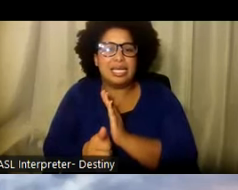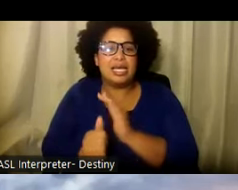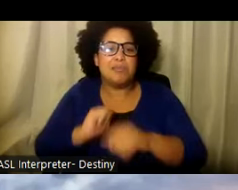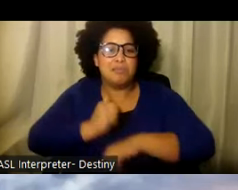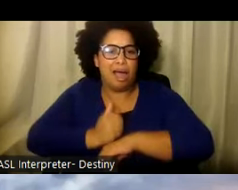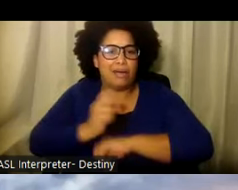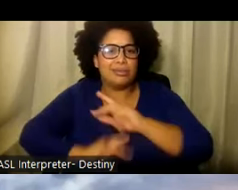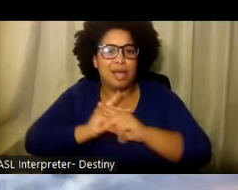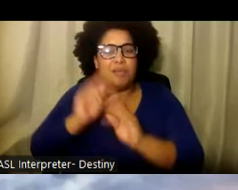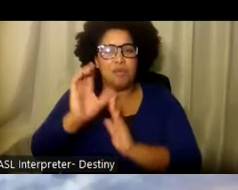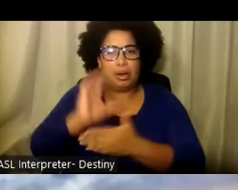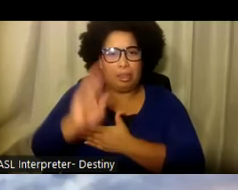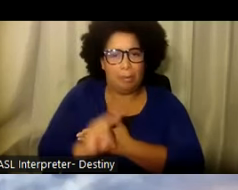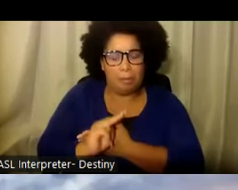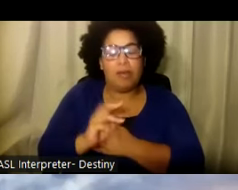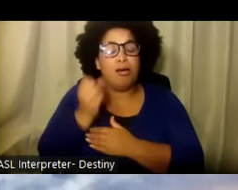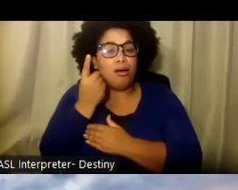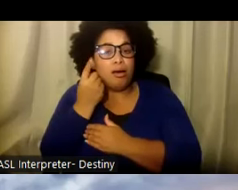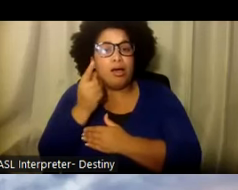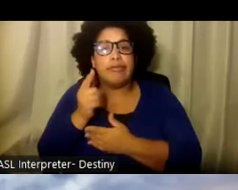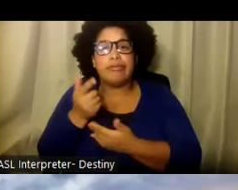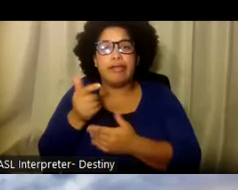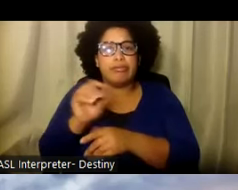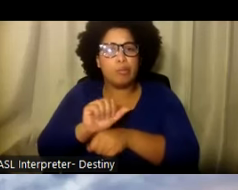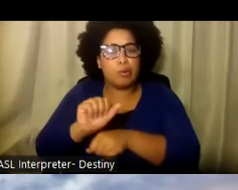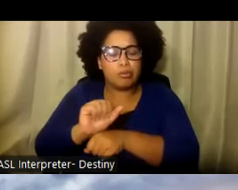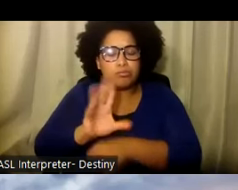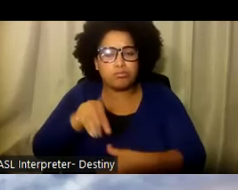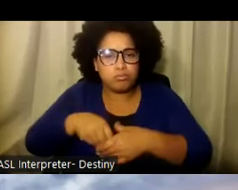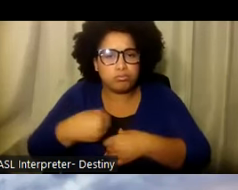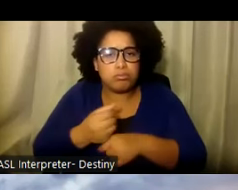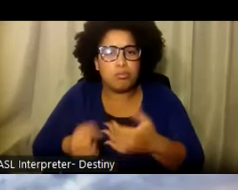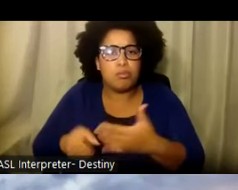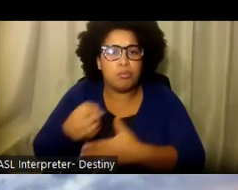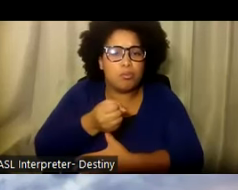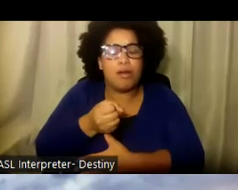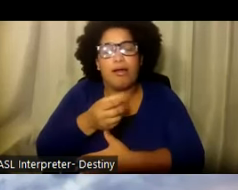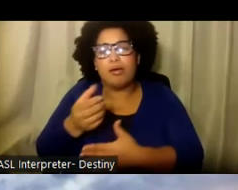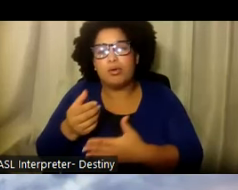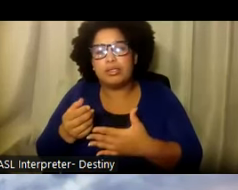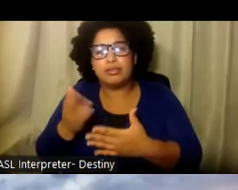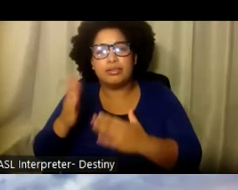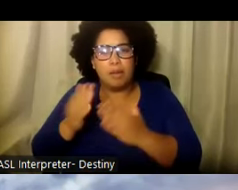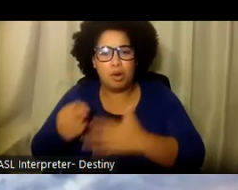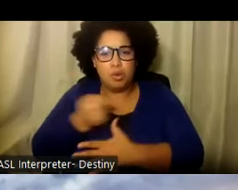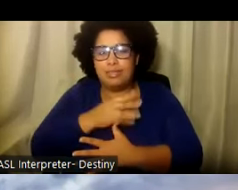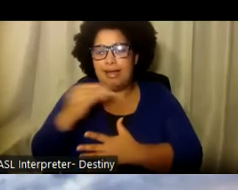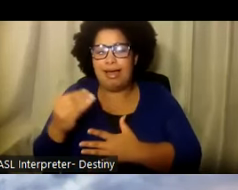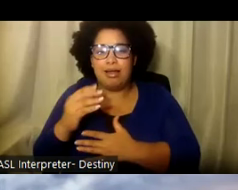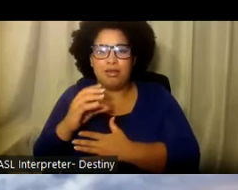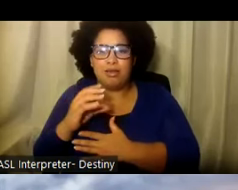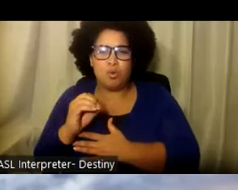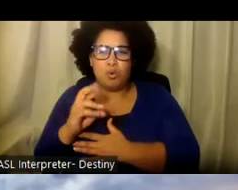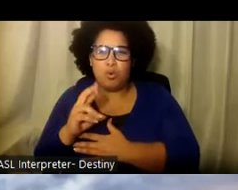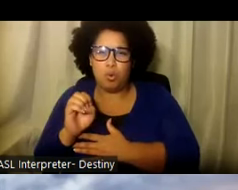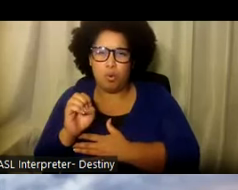Work has been done to establish core competencies and priorities for the program through engagement with the DSP Workforce